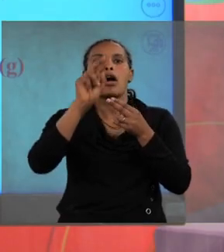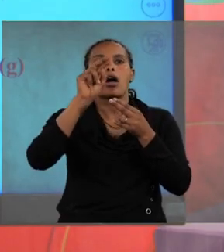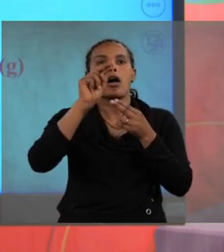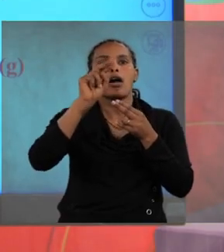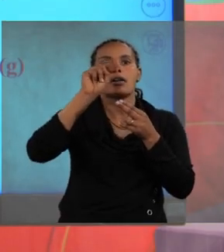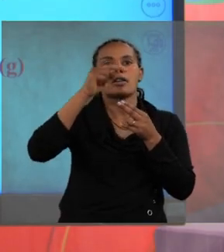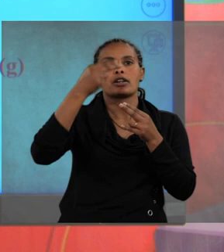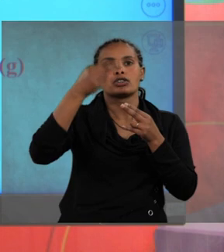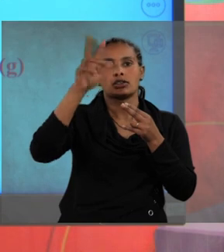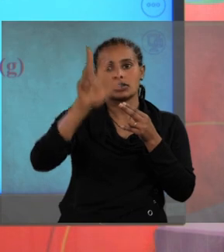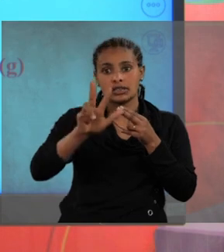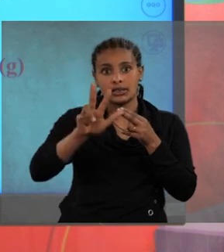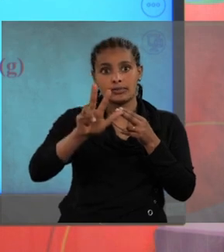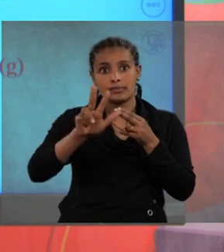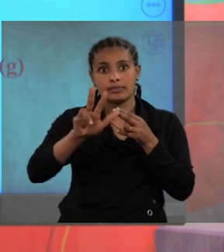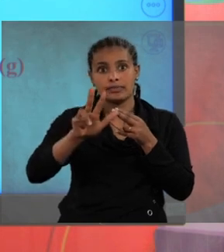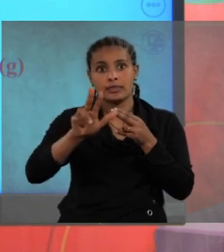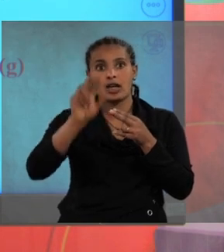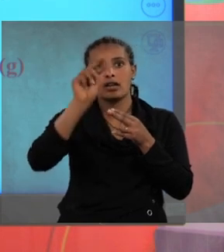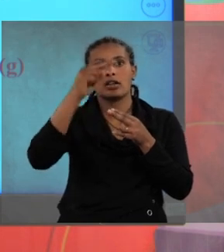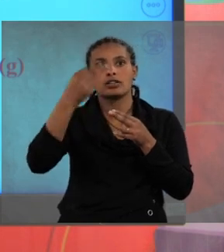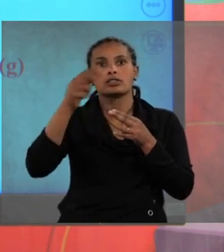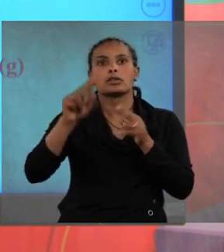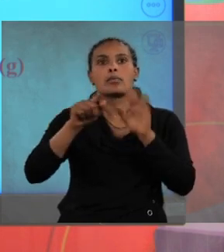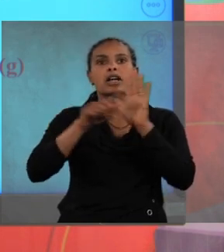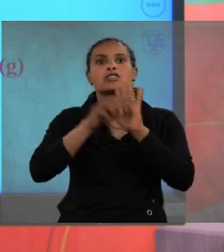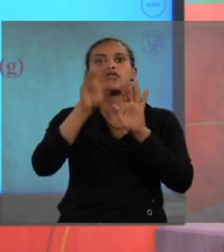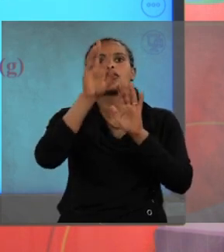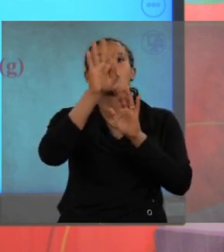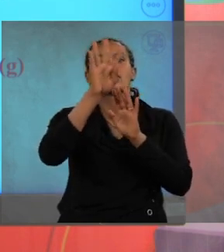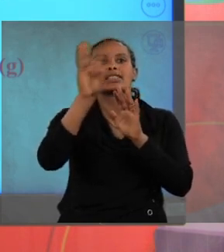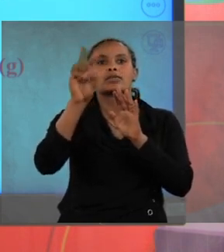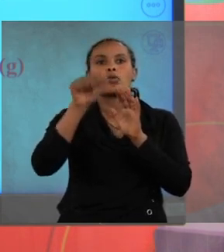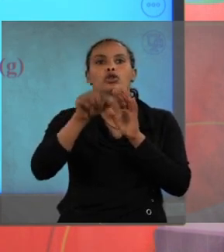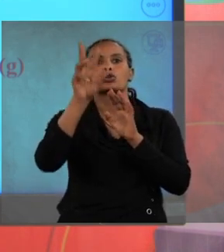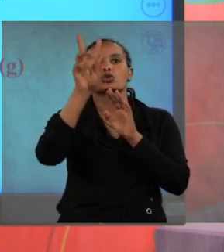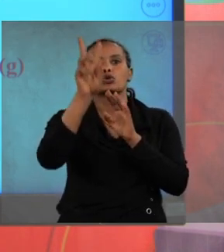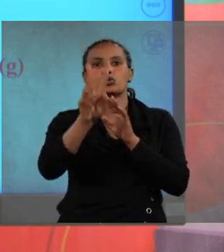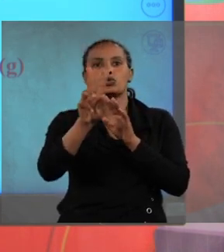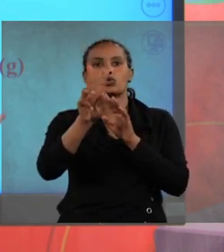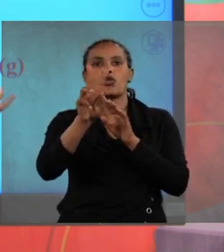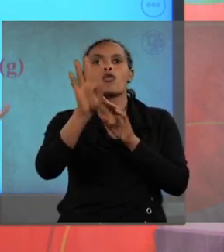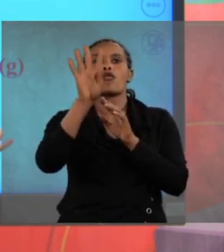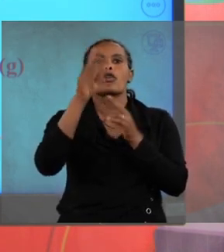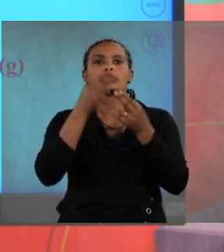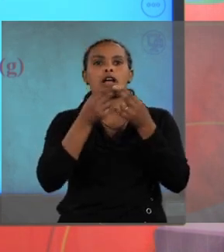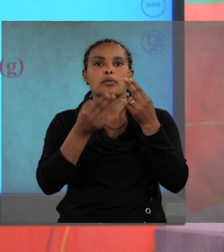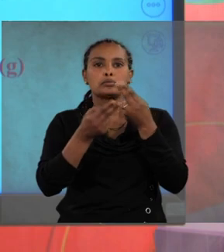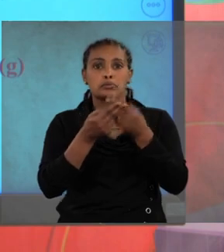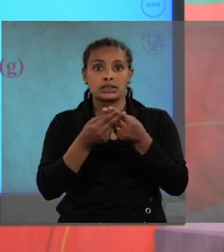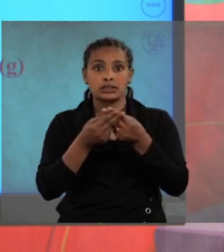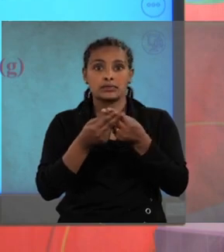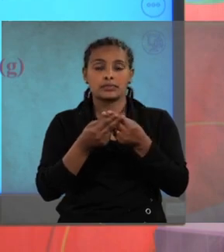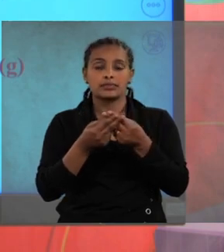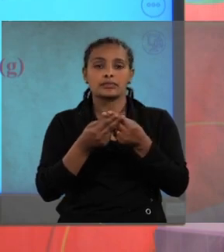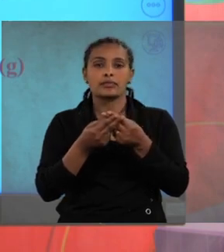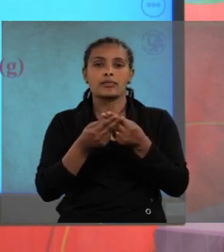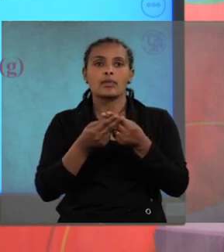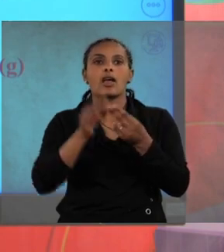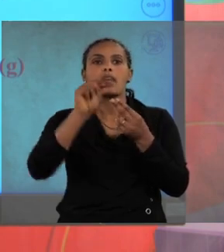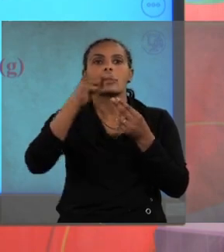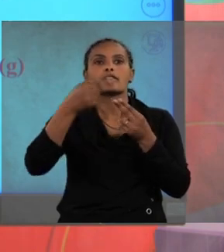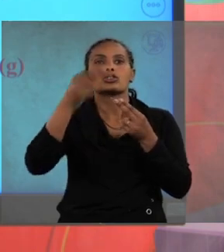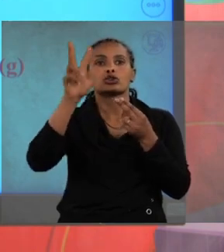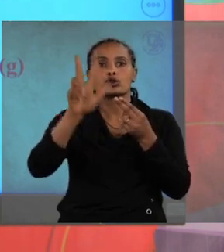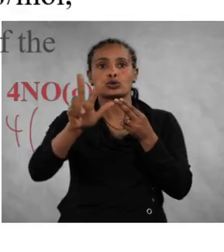ammonia is minus 46.2. 4 times delta H naught formation of